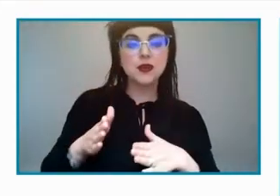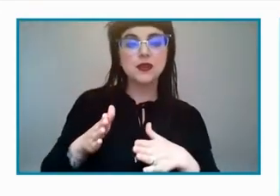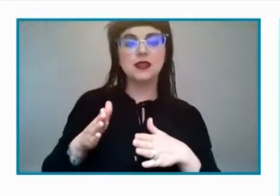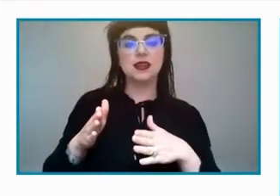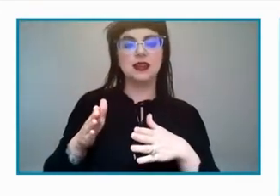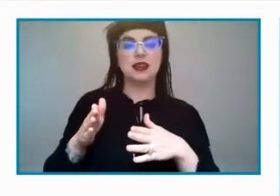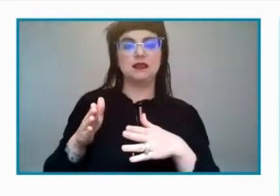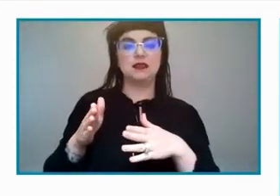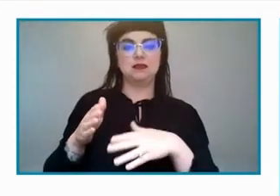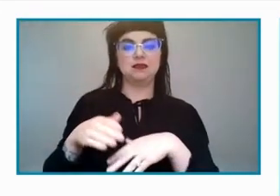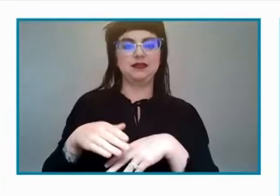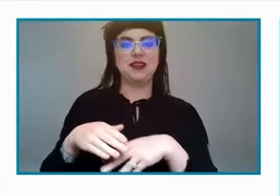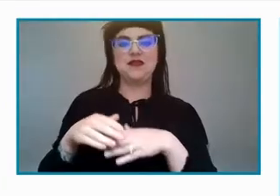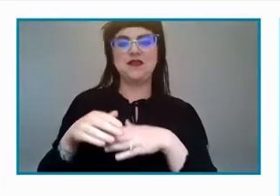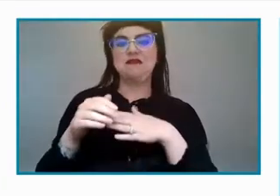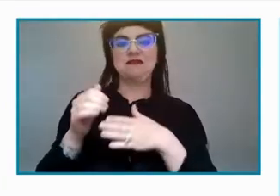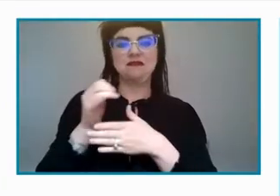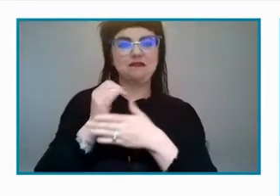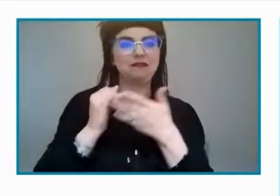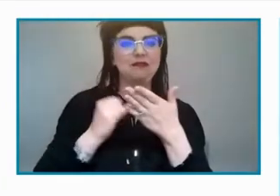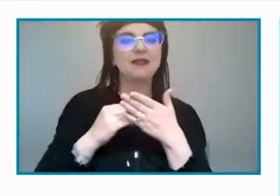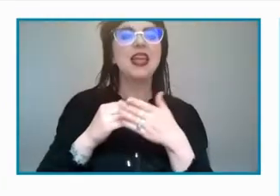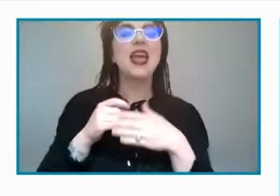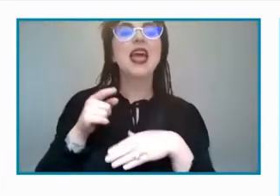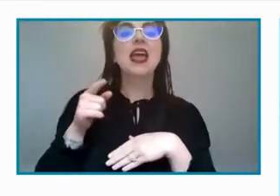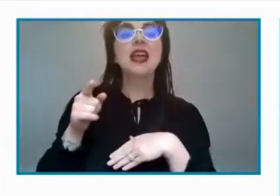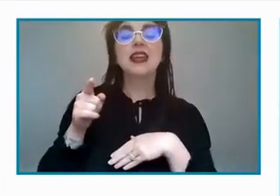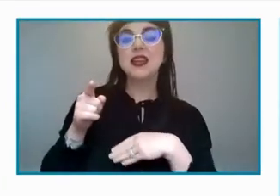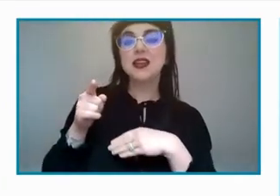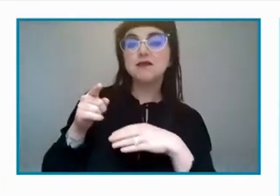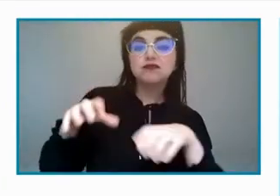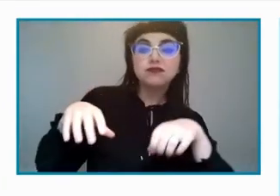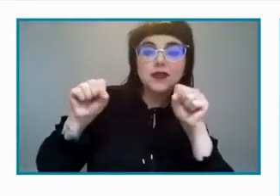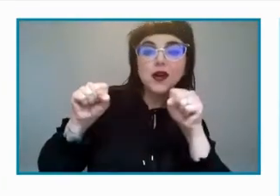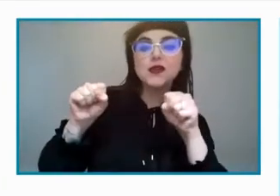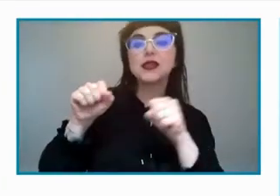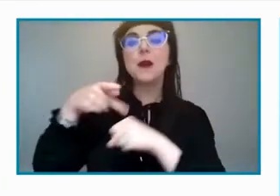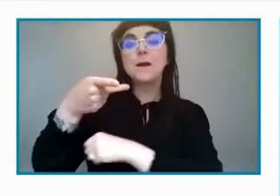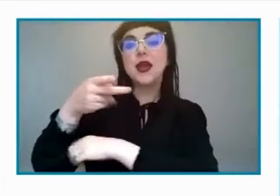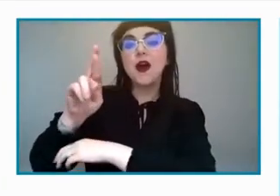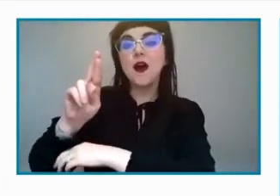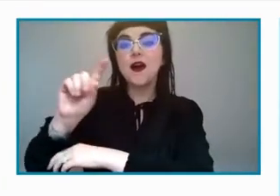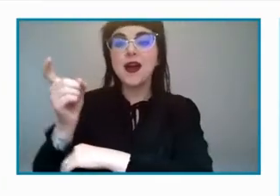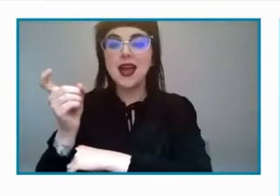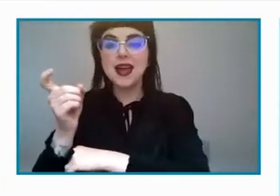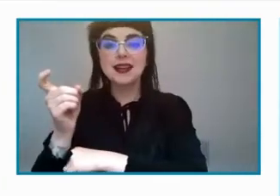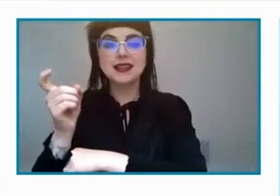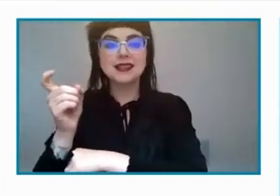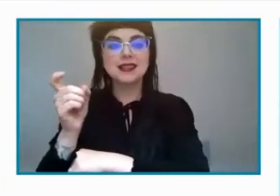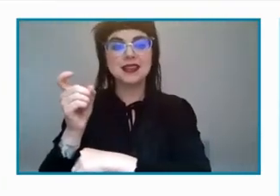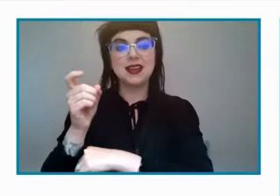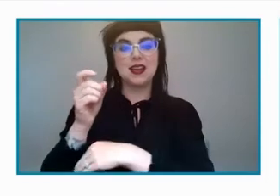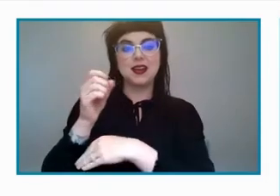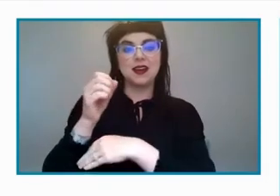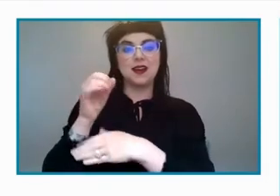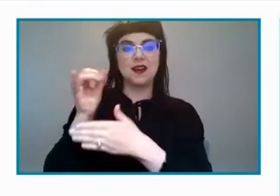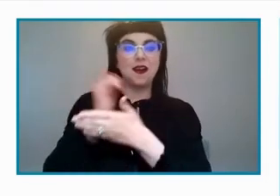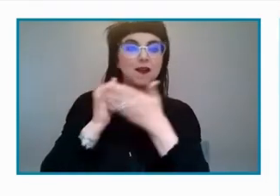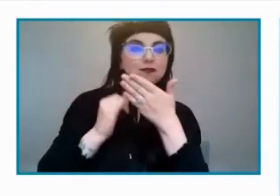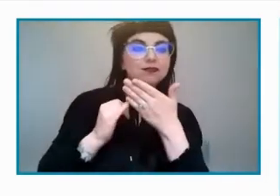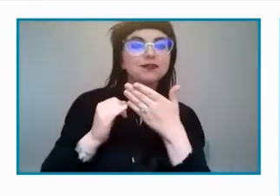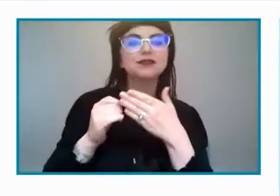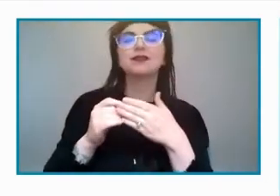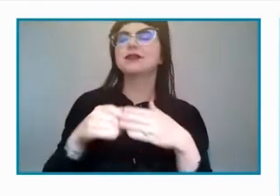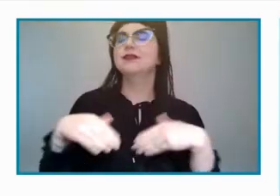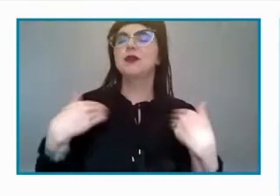Center. He produces and hosts the PRX public radio series Incoming, and I can vouch for the fact that Justin is